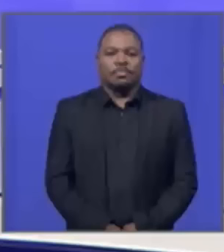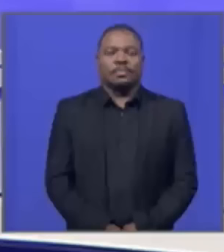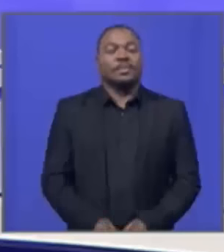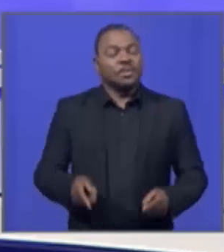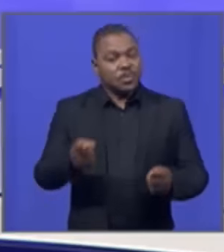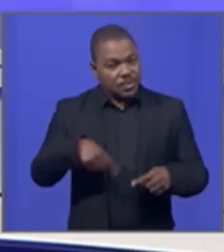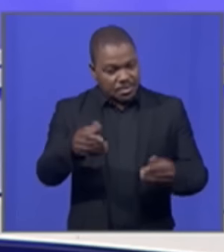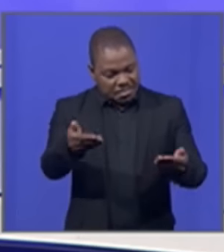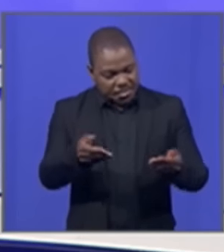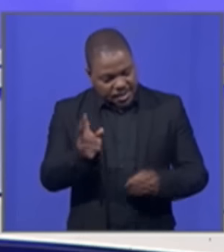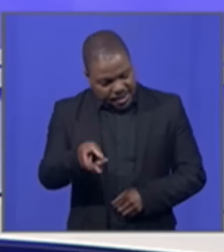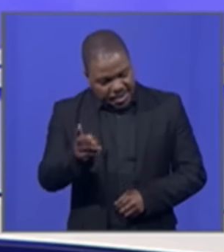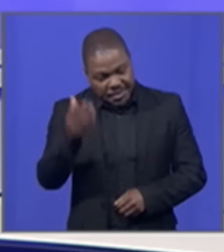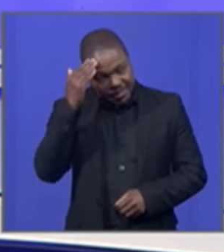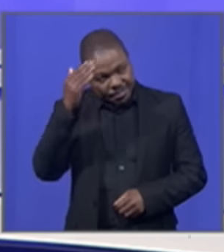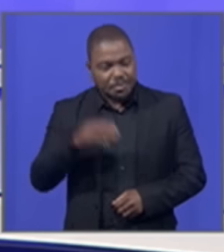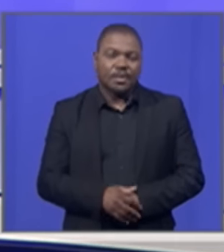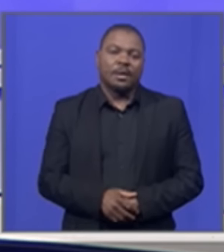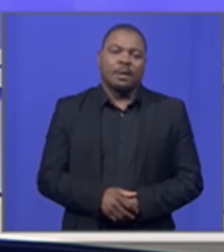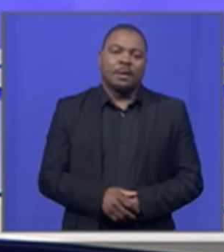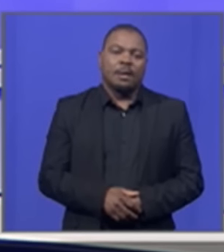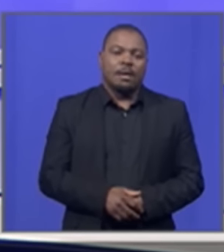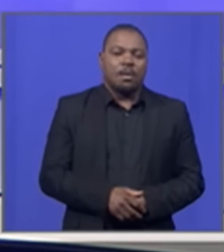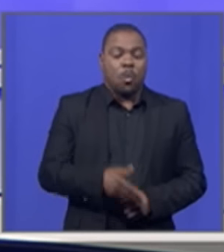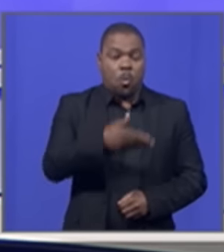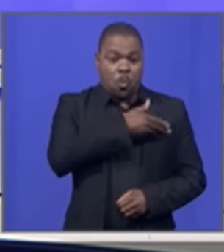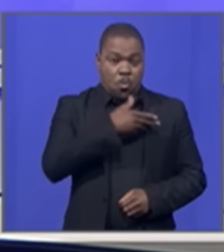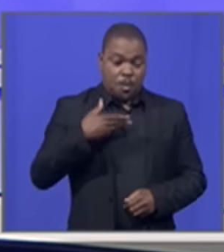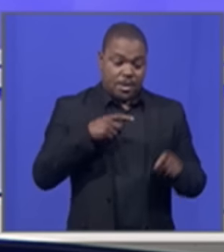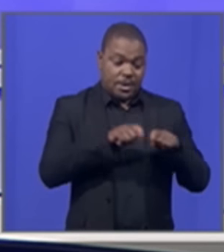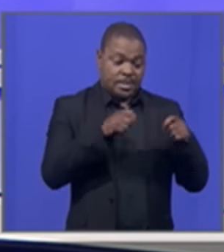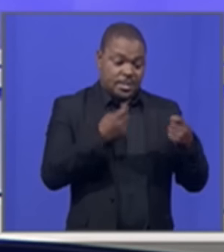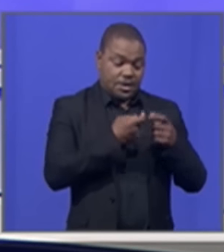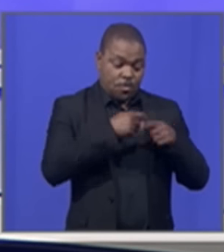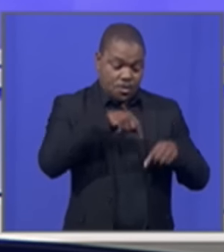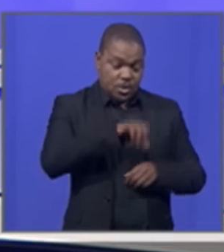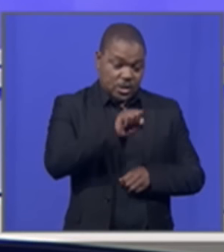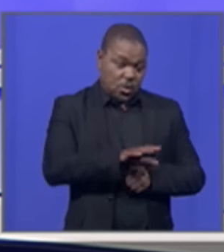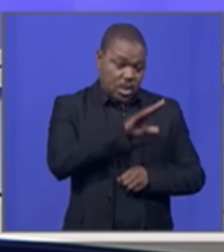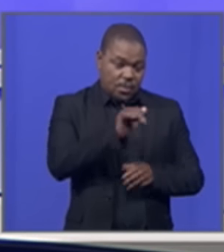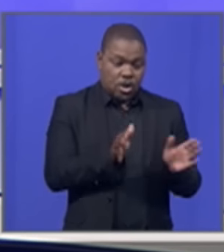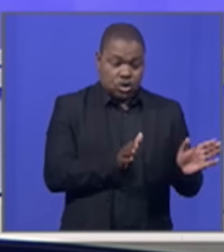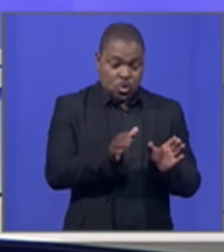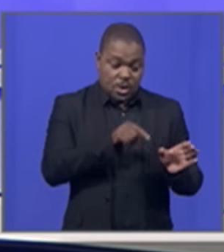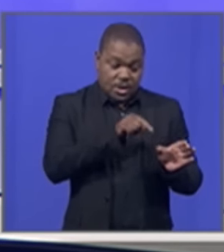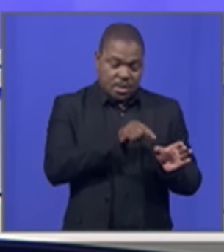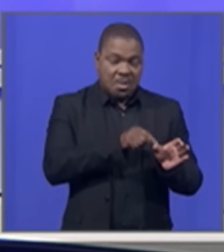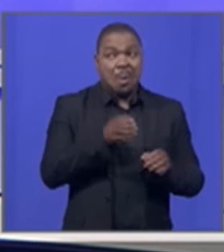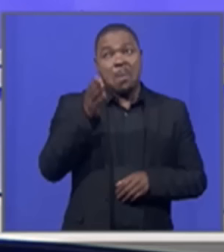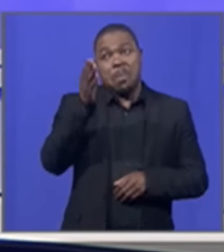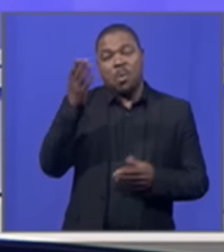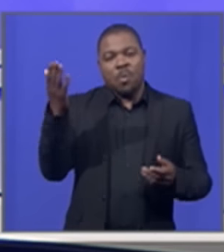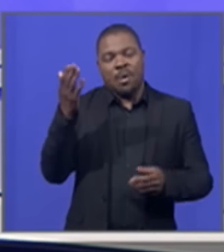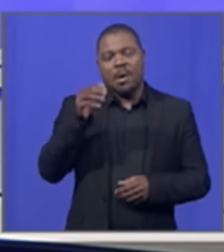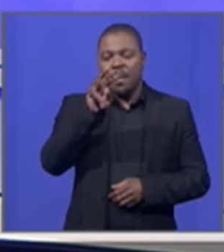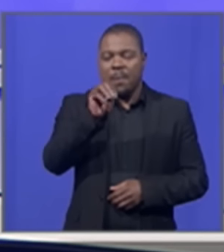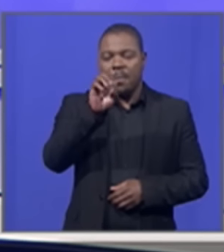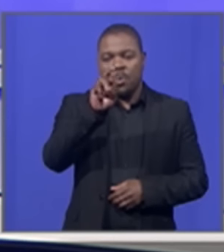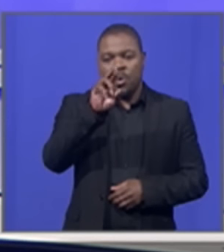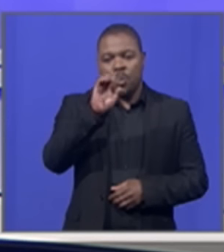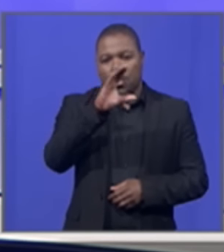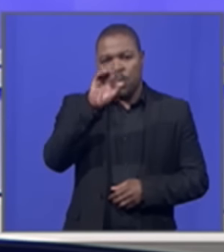Re sa le amogela Thobela. Sehlopha sa basadi sa Afrika Borwa sa kgwele ya maoto se ka Casablanca go la Morocco go tsenela